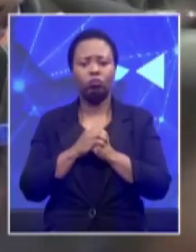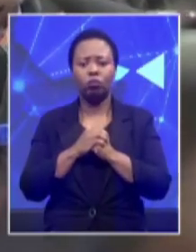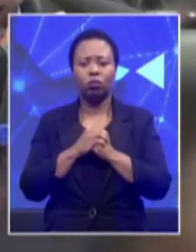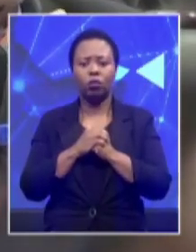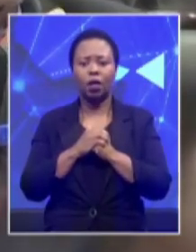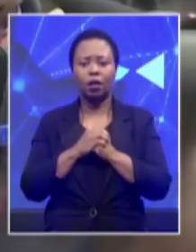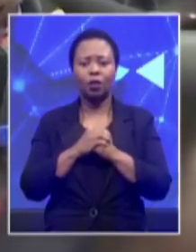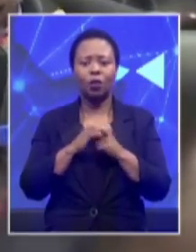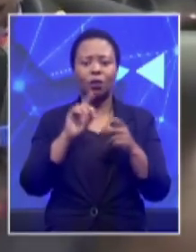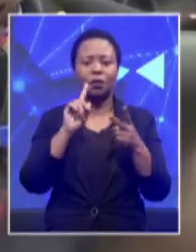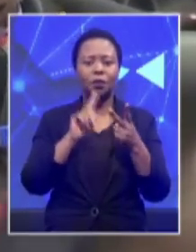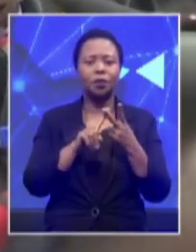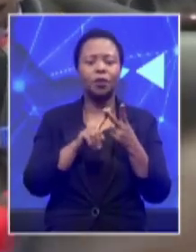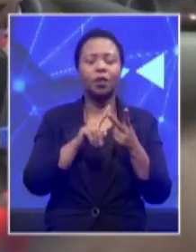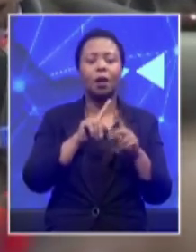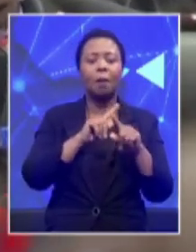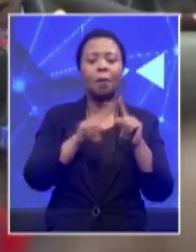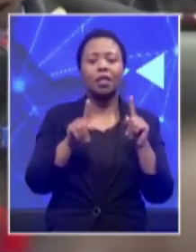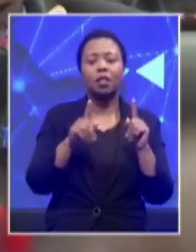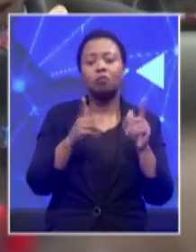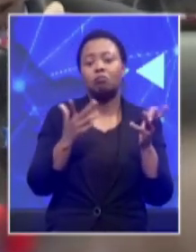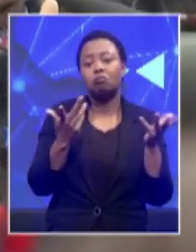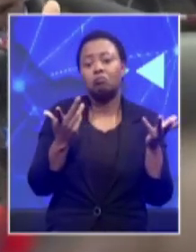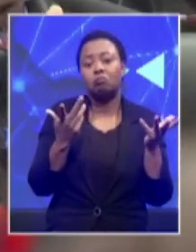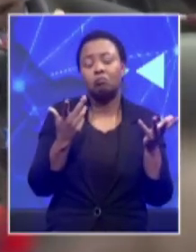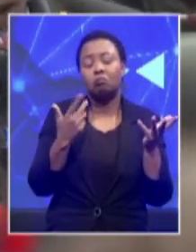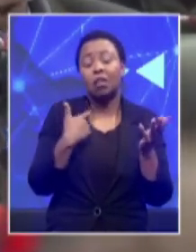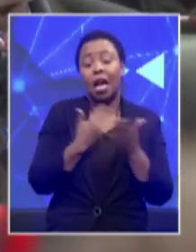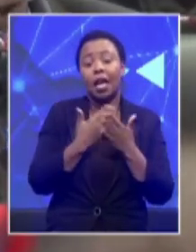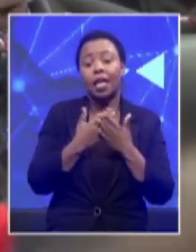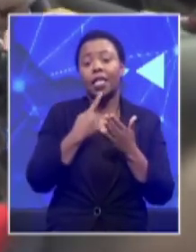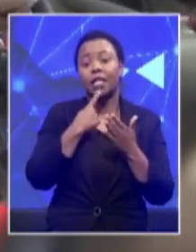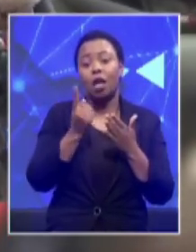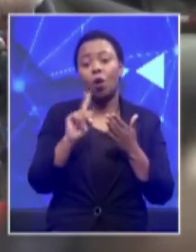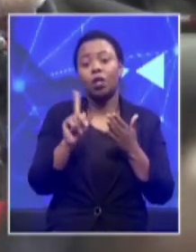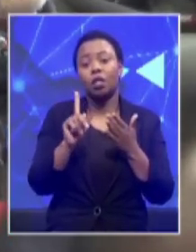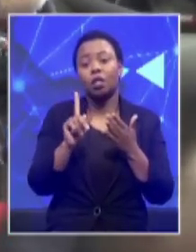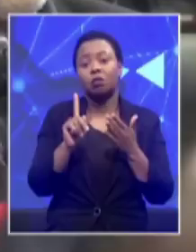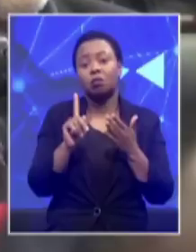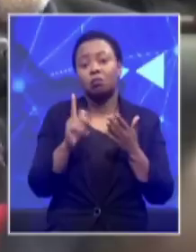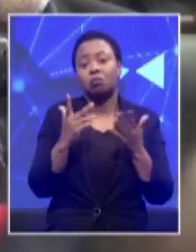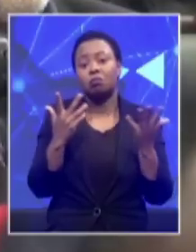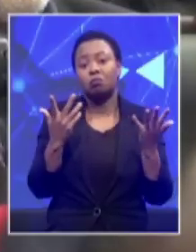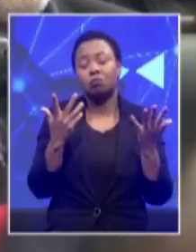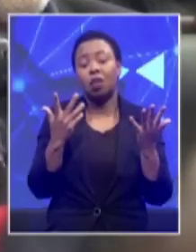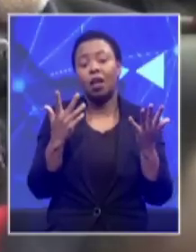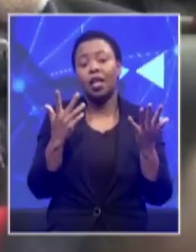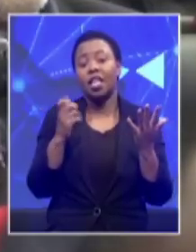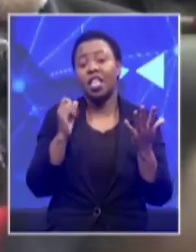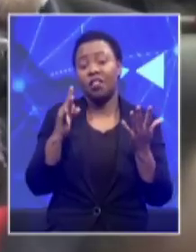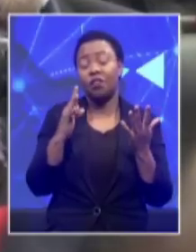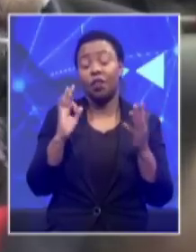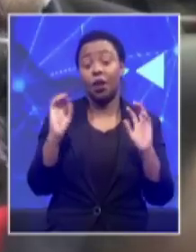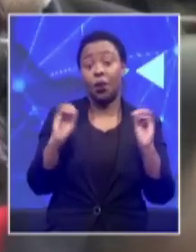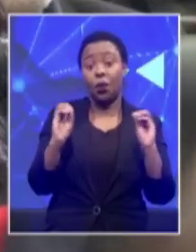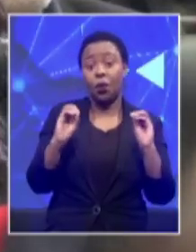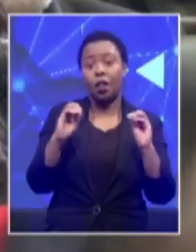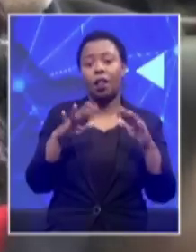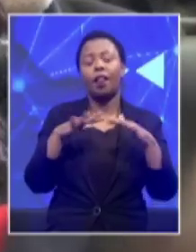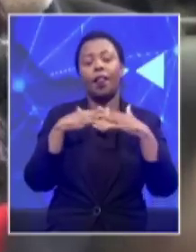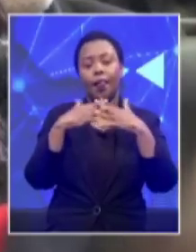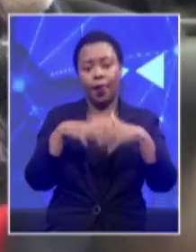unless in what I call, after me, there will be chaos. So